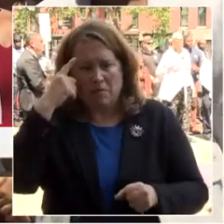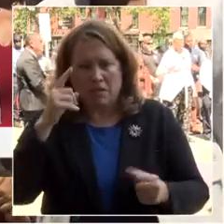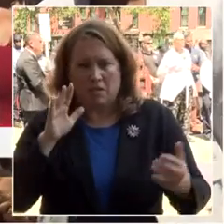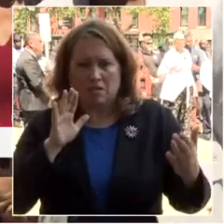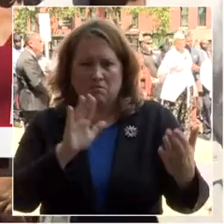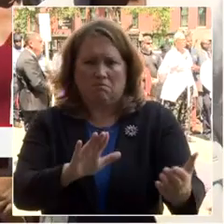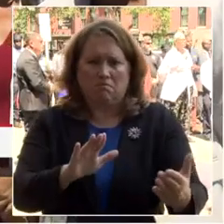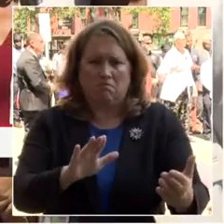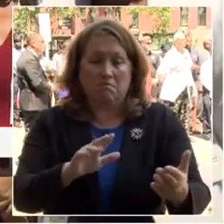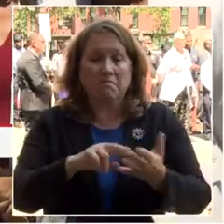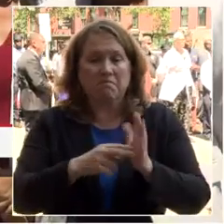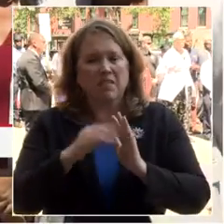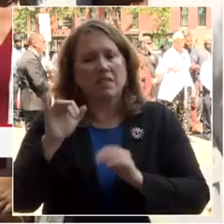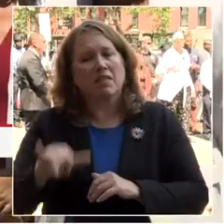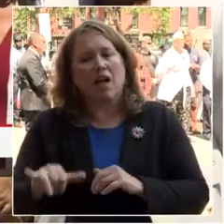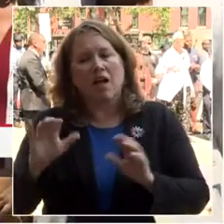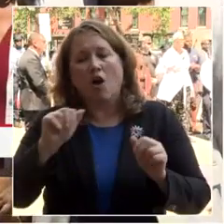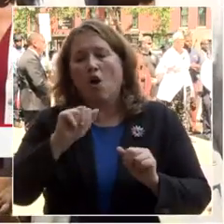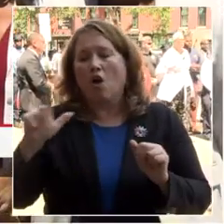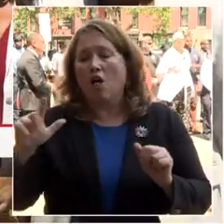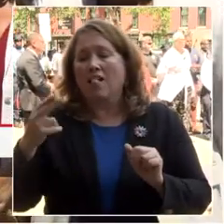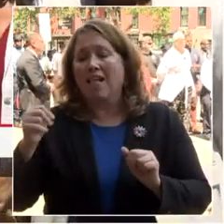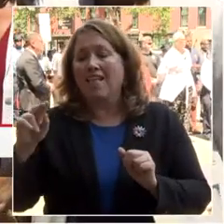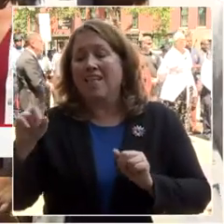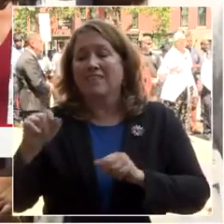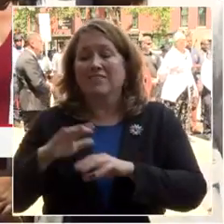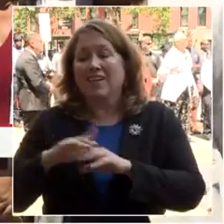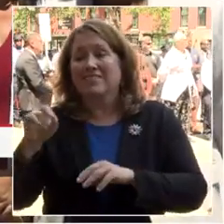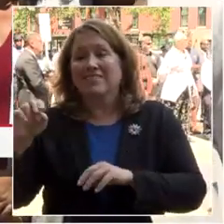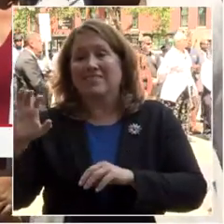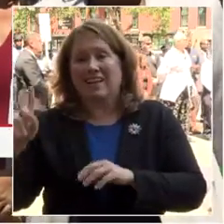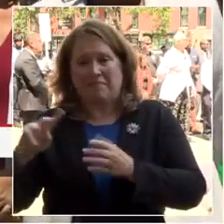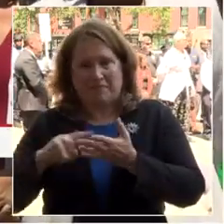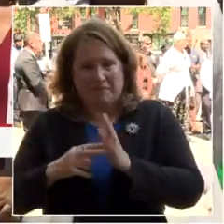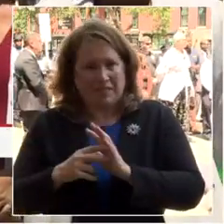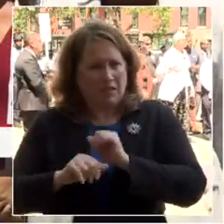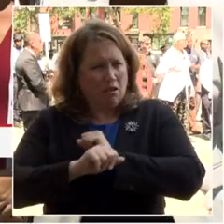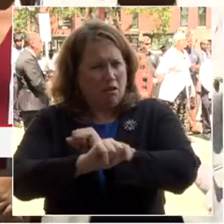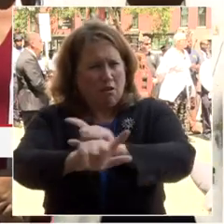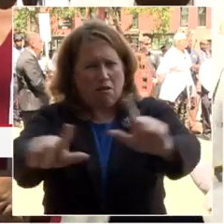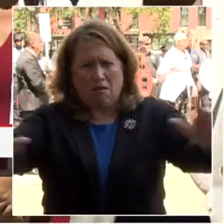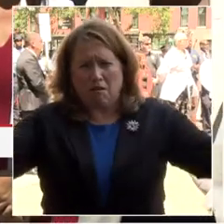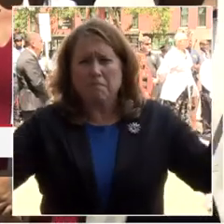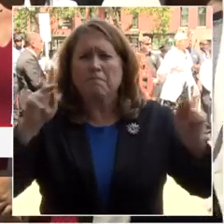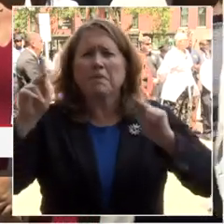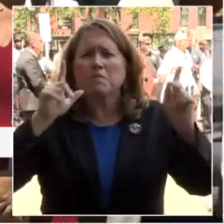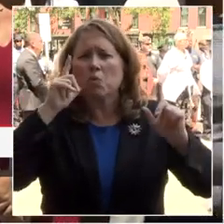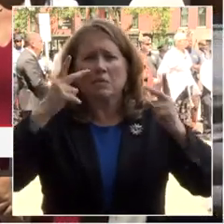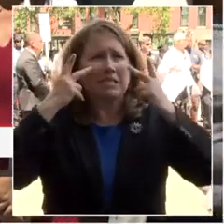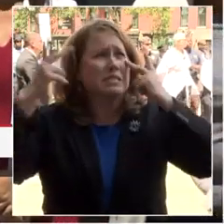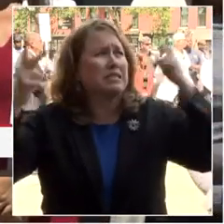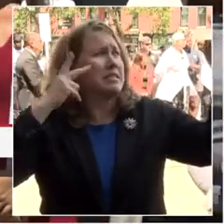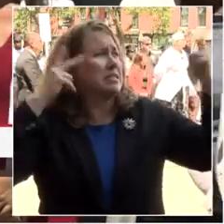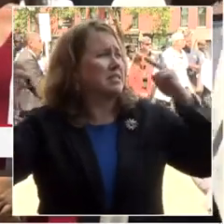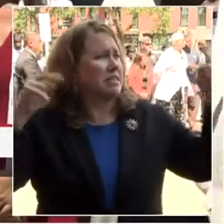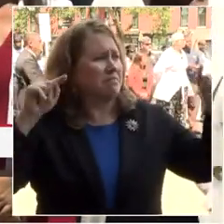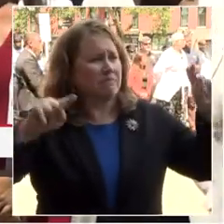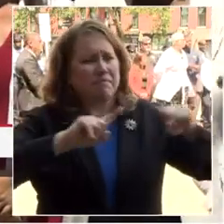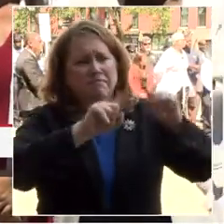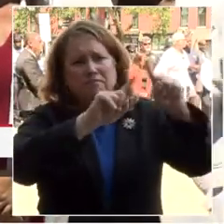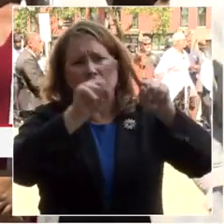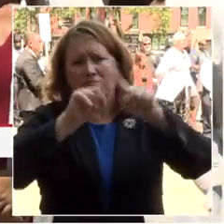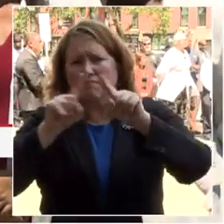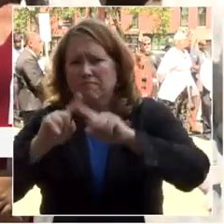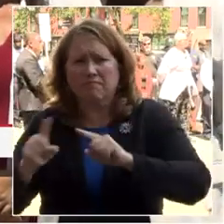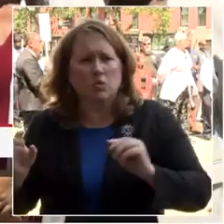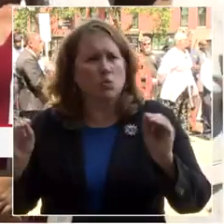to really maximize the visibility, maximize the resources of the entire government, and not just land it on the shoulders for the